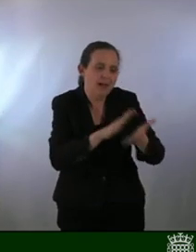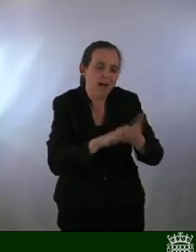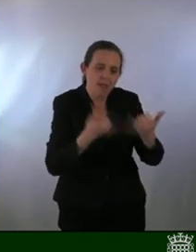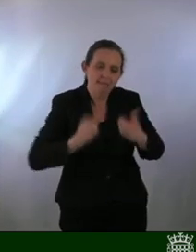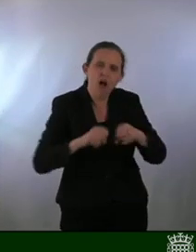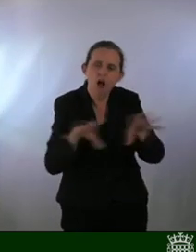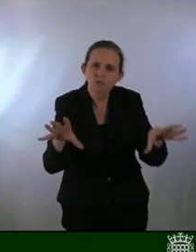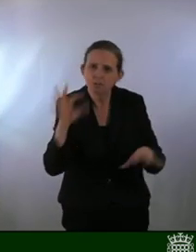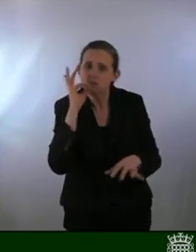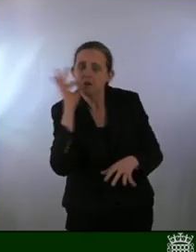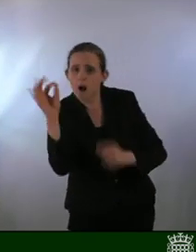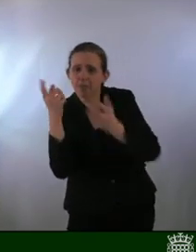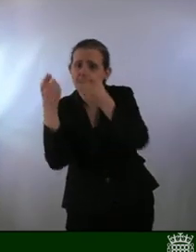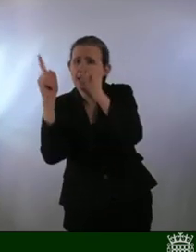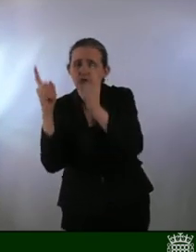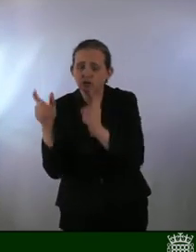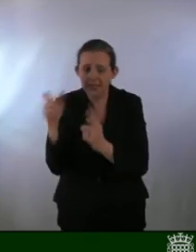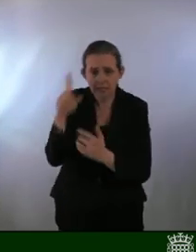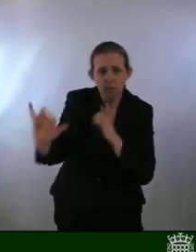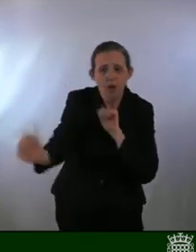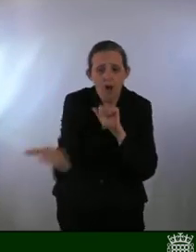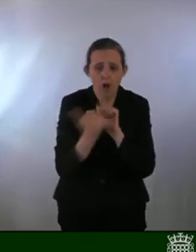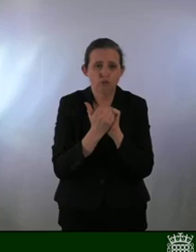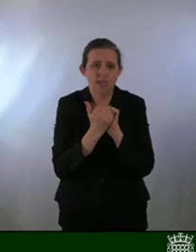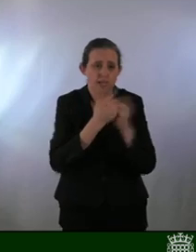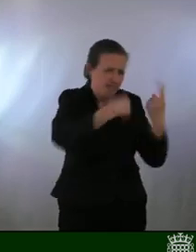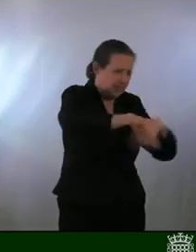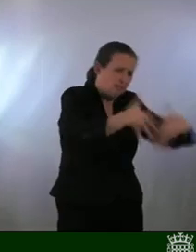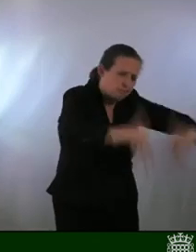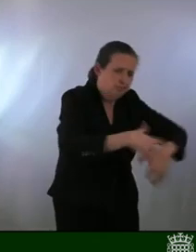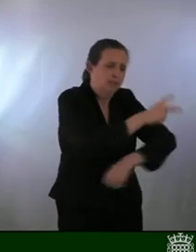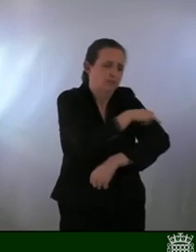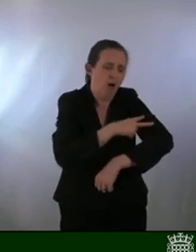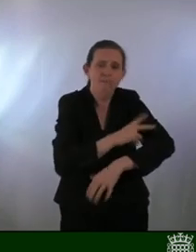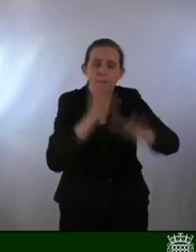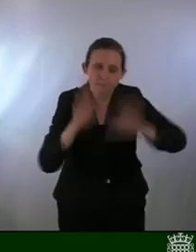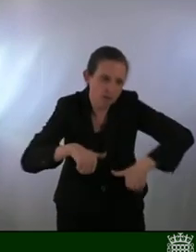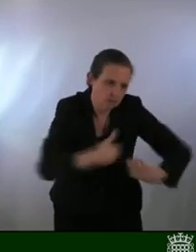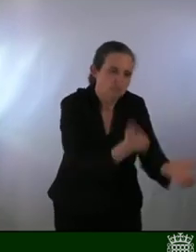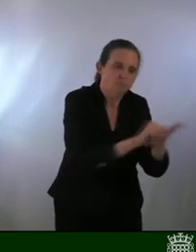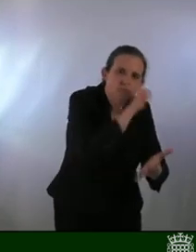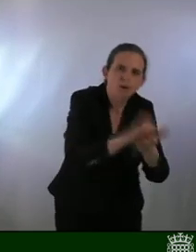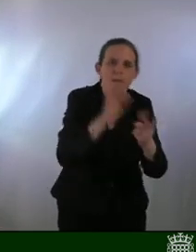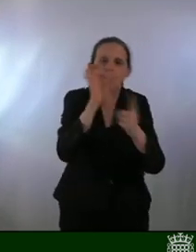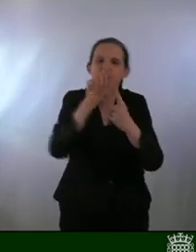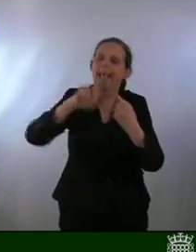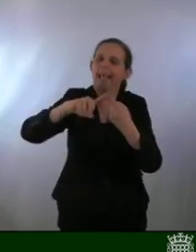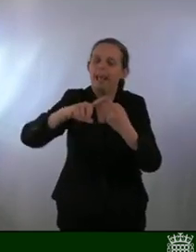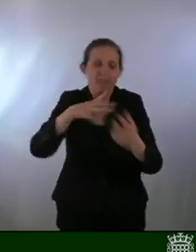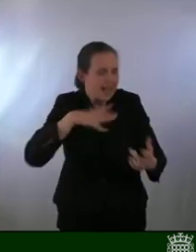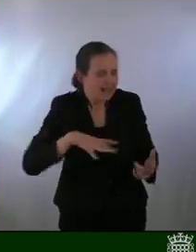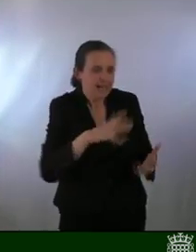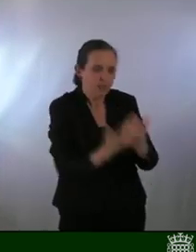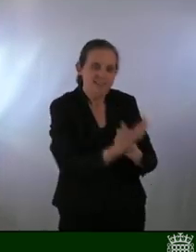Secretary of State agree with me that our incredible staff must immediately have the protective equipment they need to be